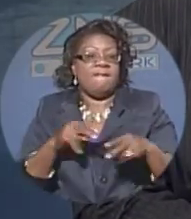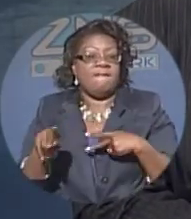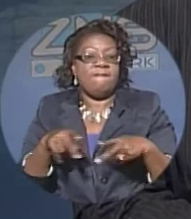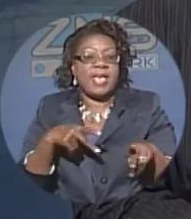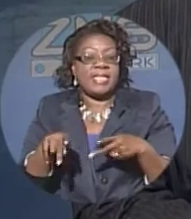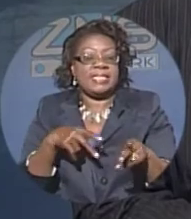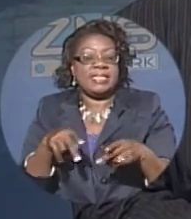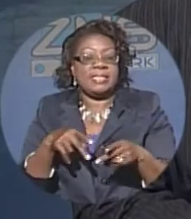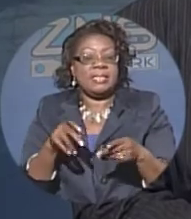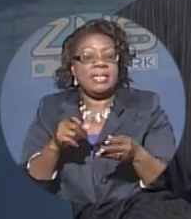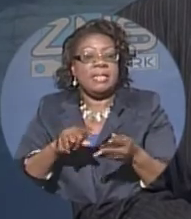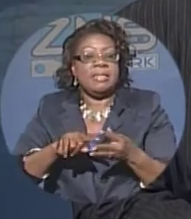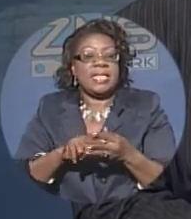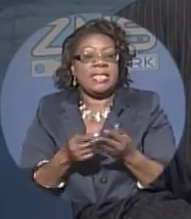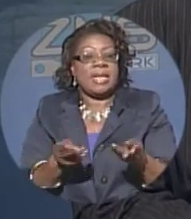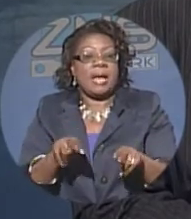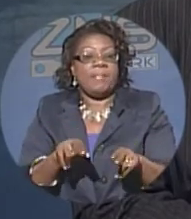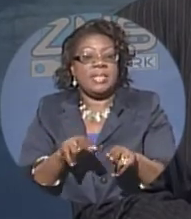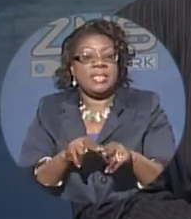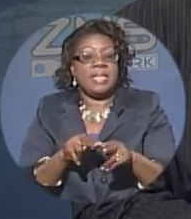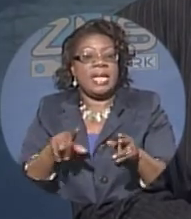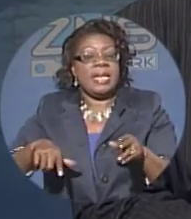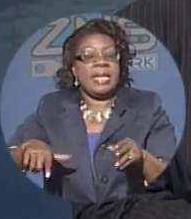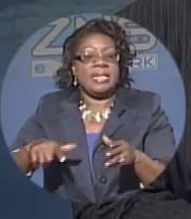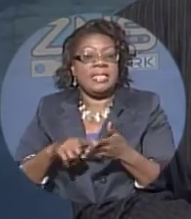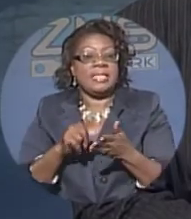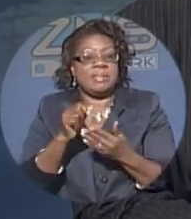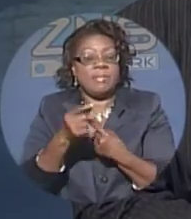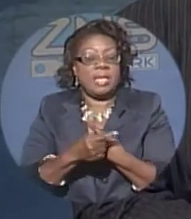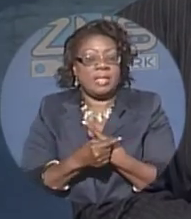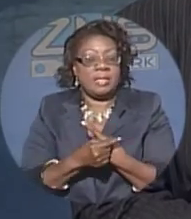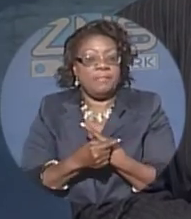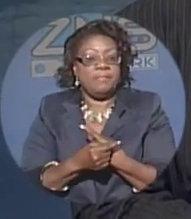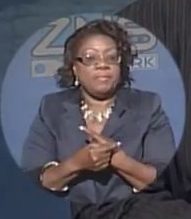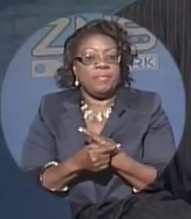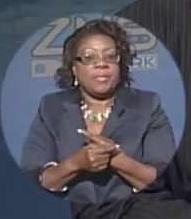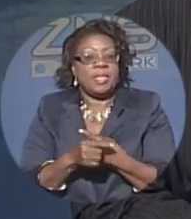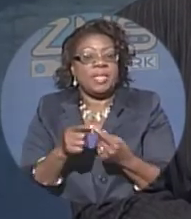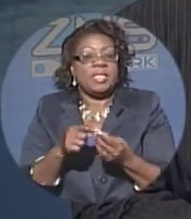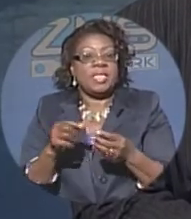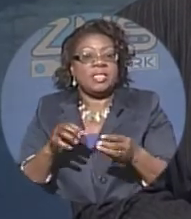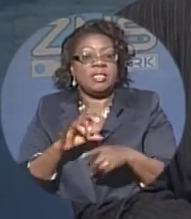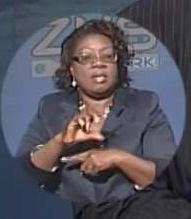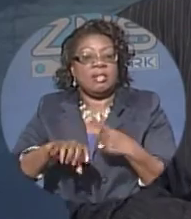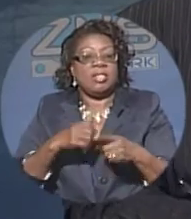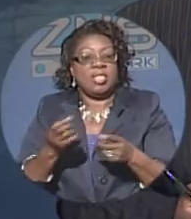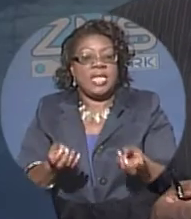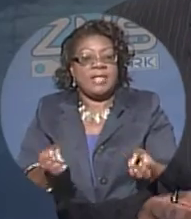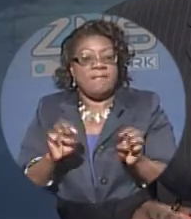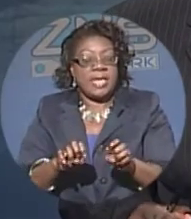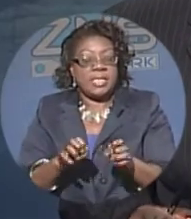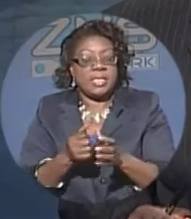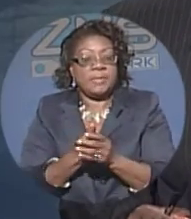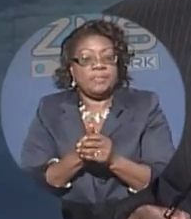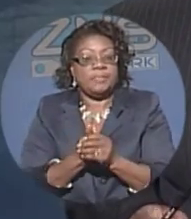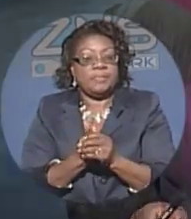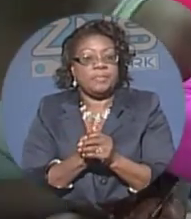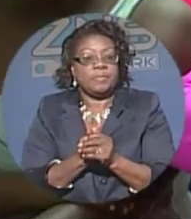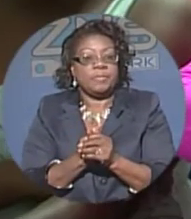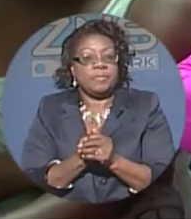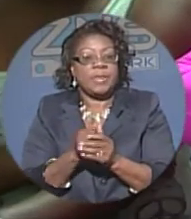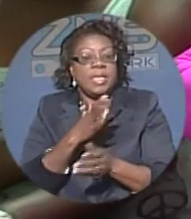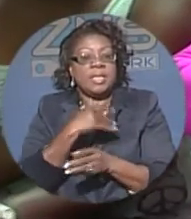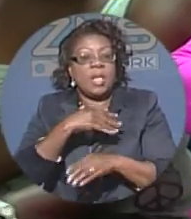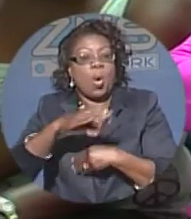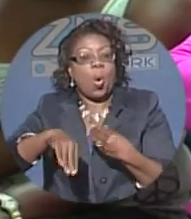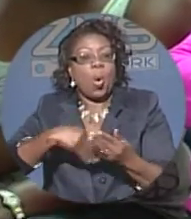residents turned out, the information they gained is expected to prove beneficial to them for this cultural event. Julian Gibson reports. They